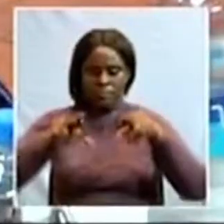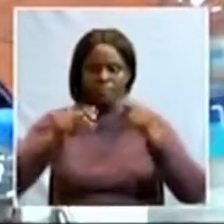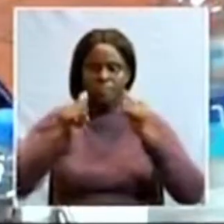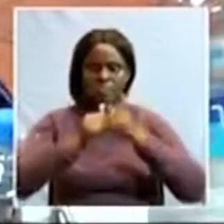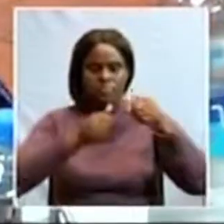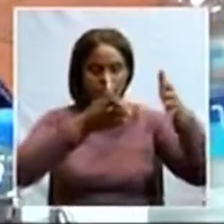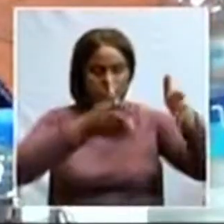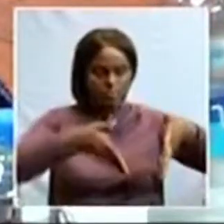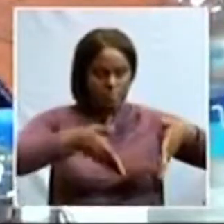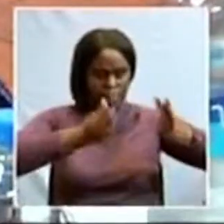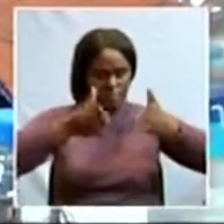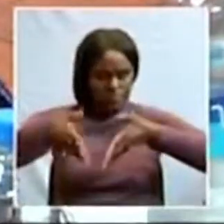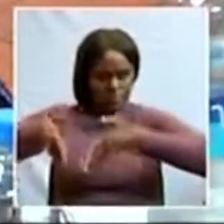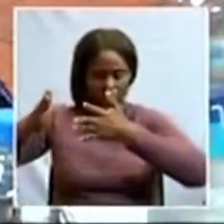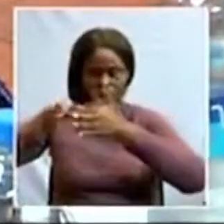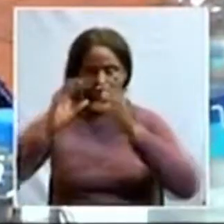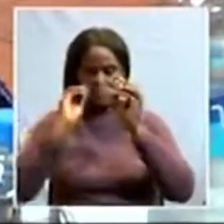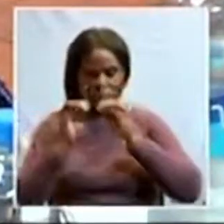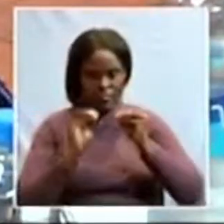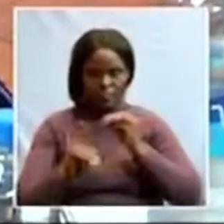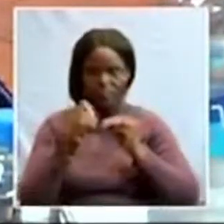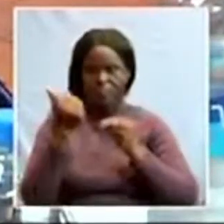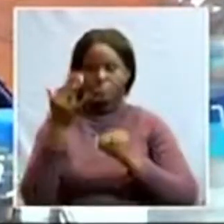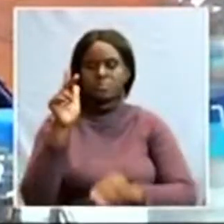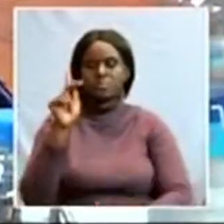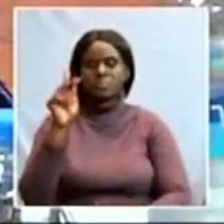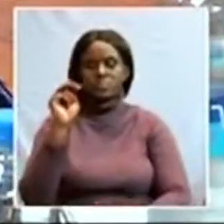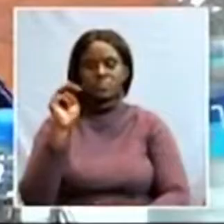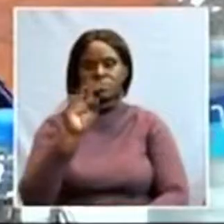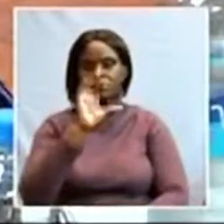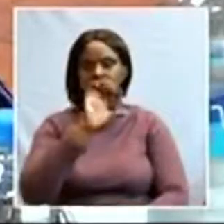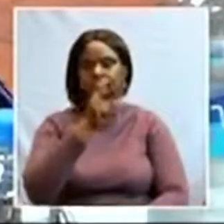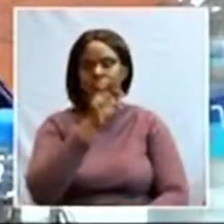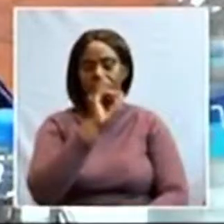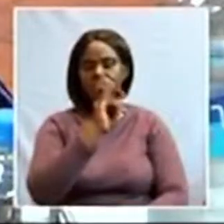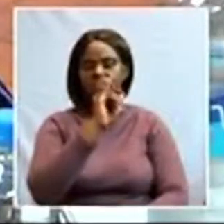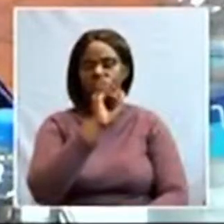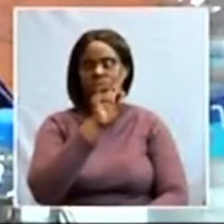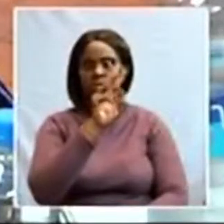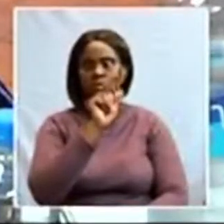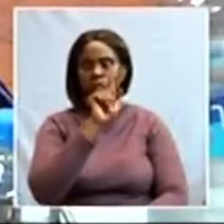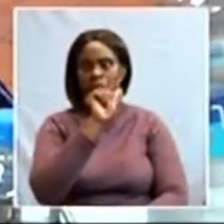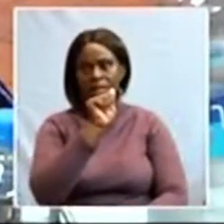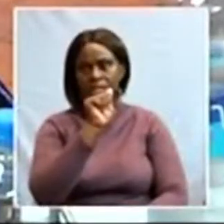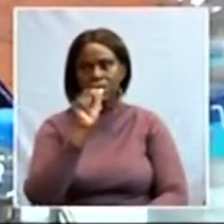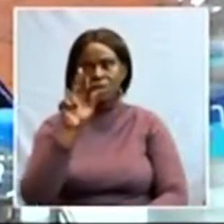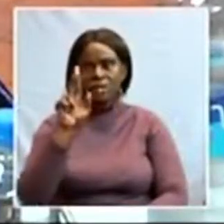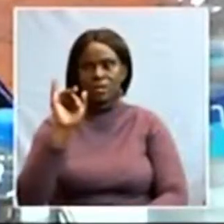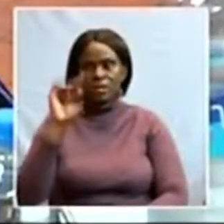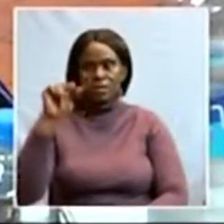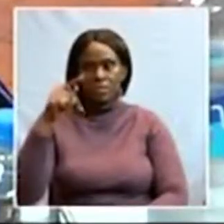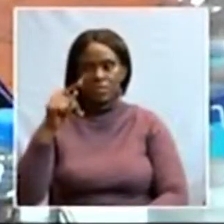Roads and drainages. Rehabilitation of 15-kilometer Chiwara Ring Road in Chiwara Ward and